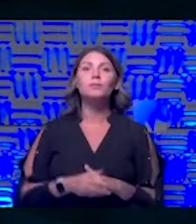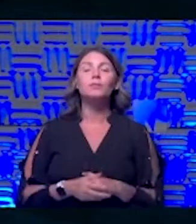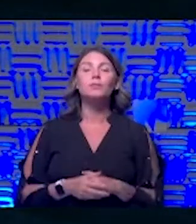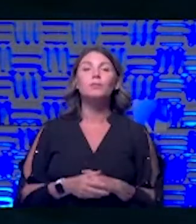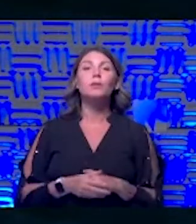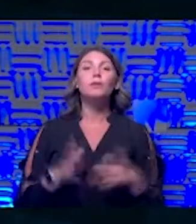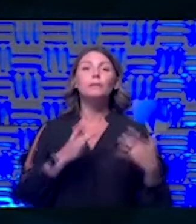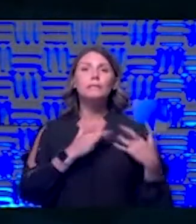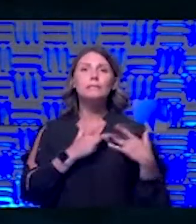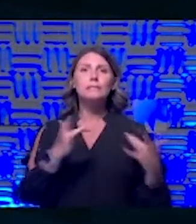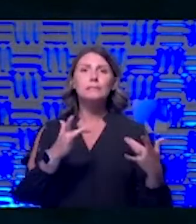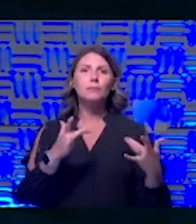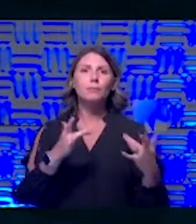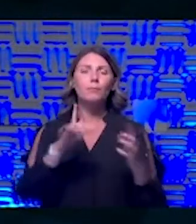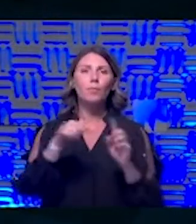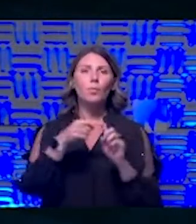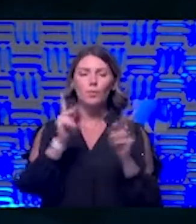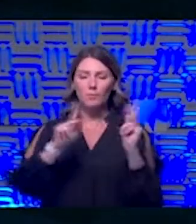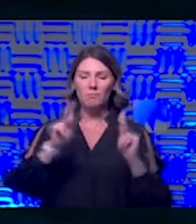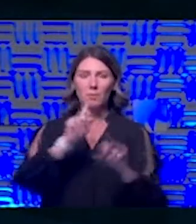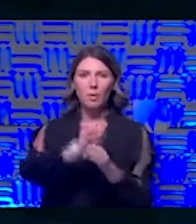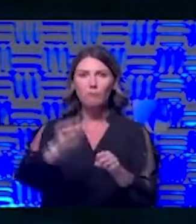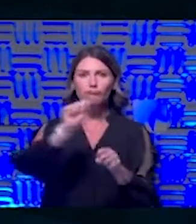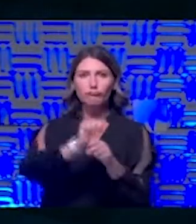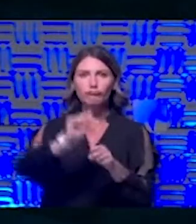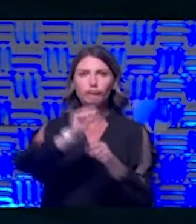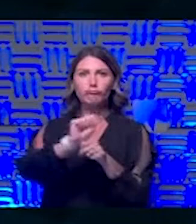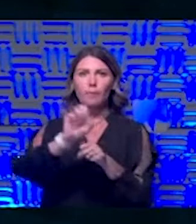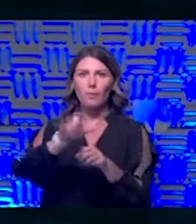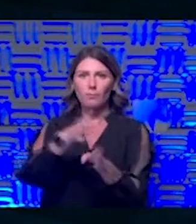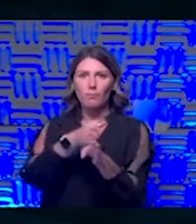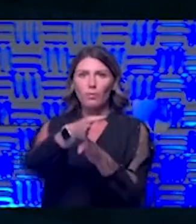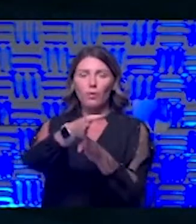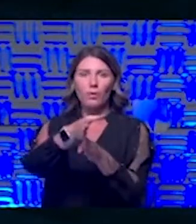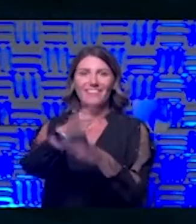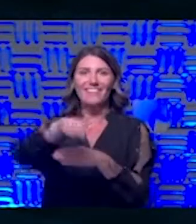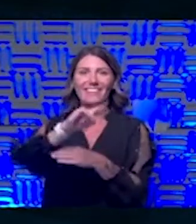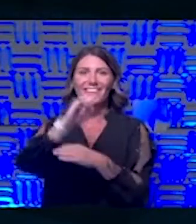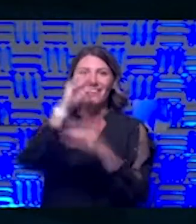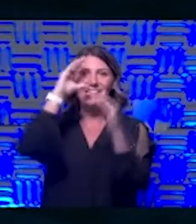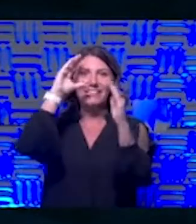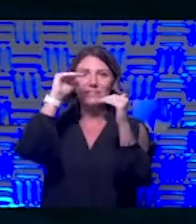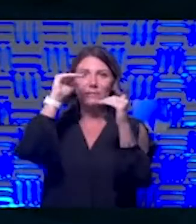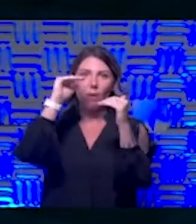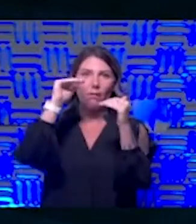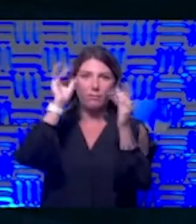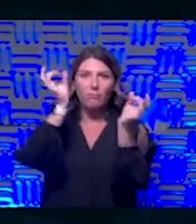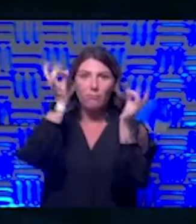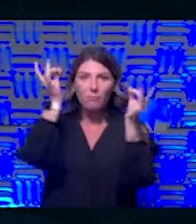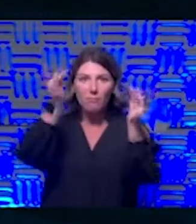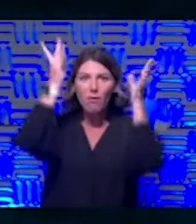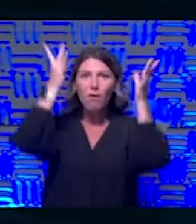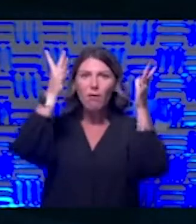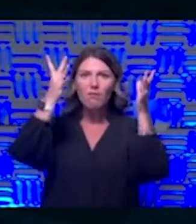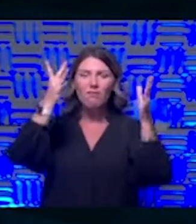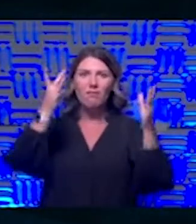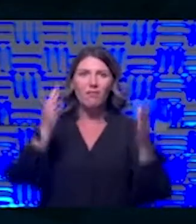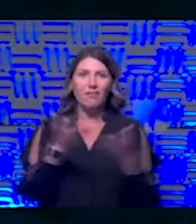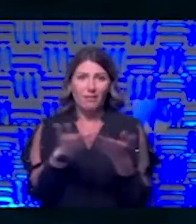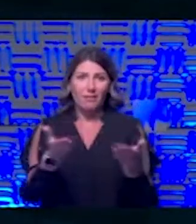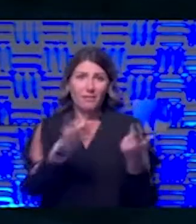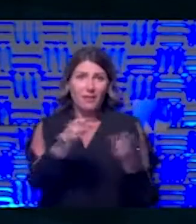typically when people work in these areas, they expect the nightmare, to happen during their